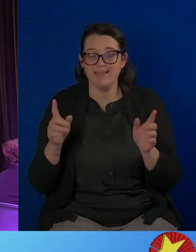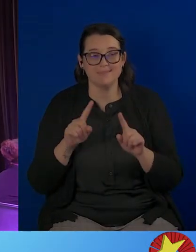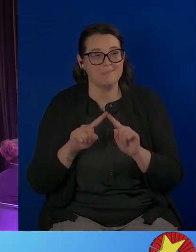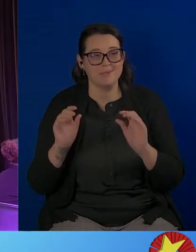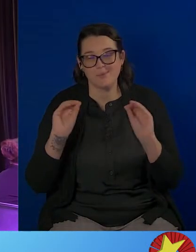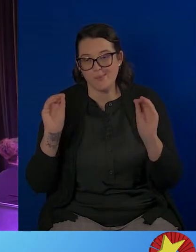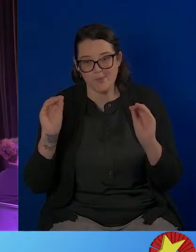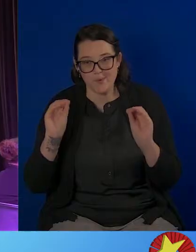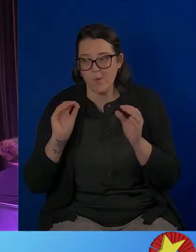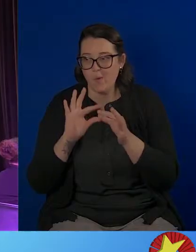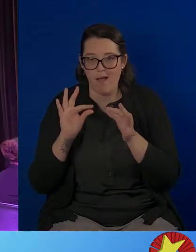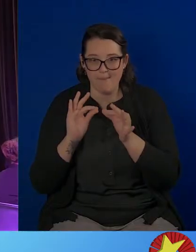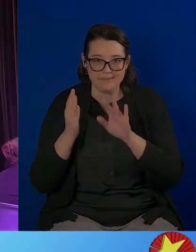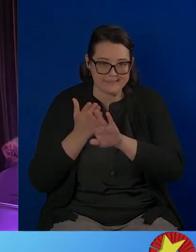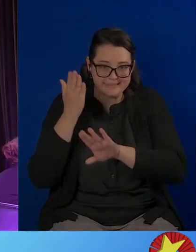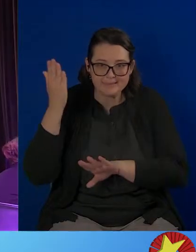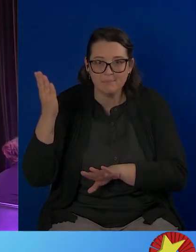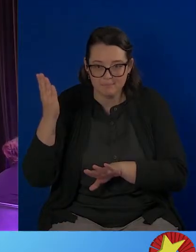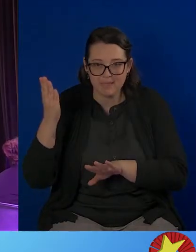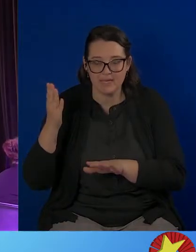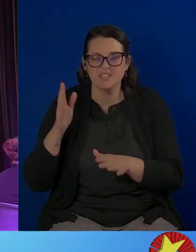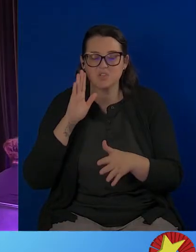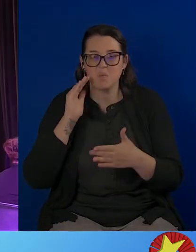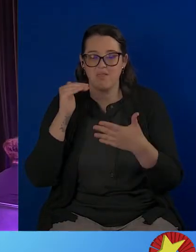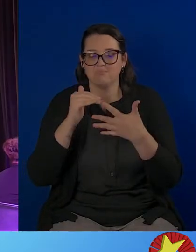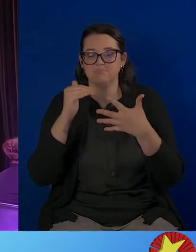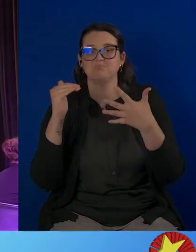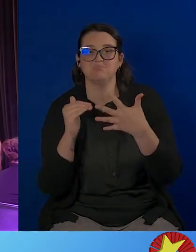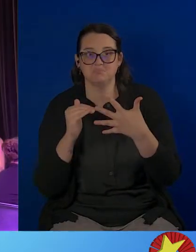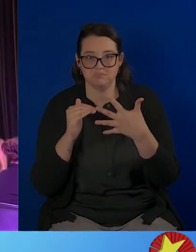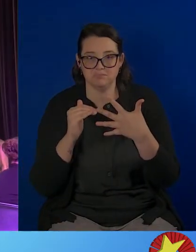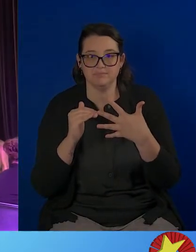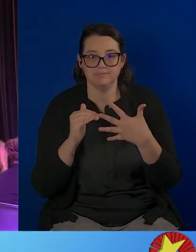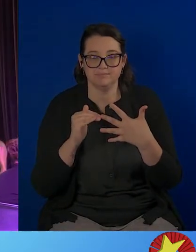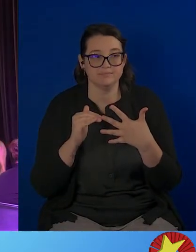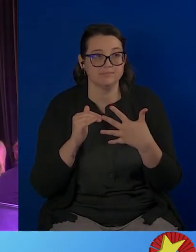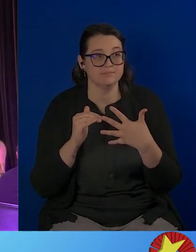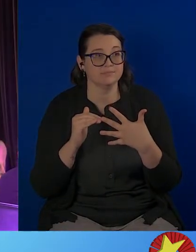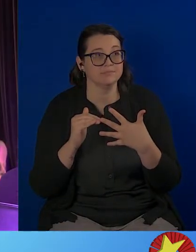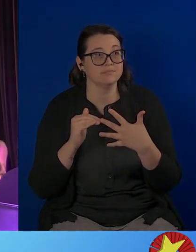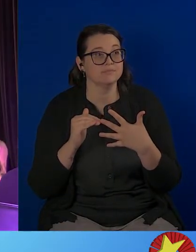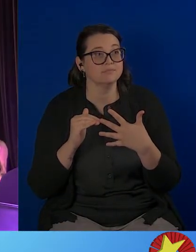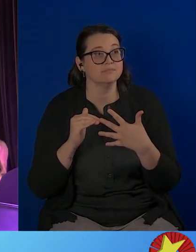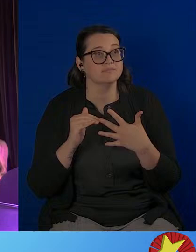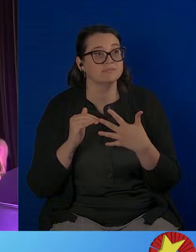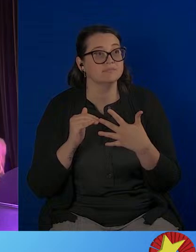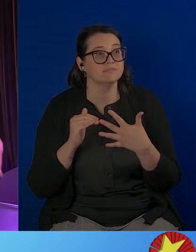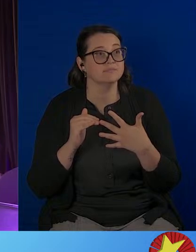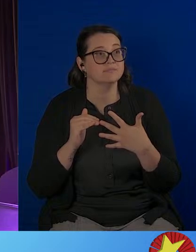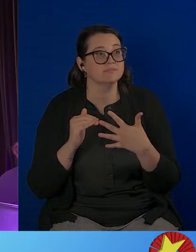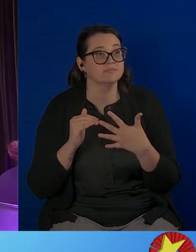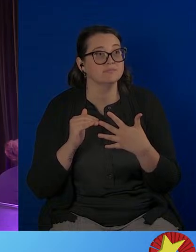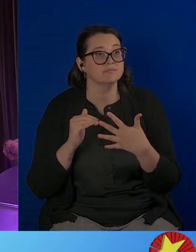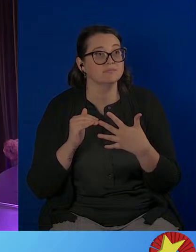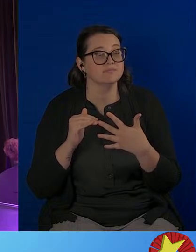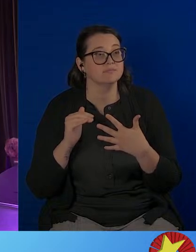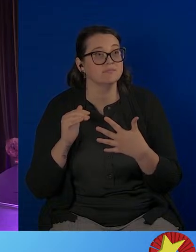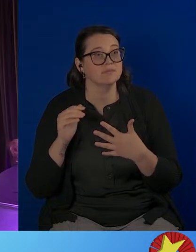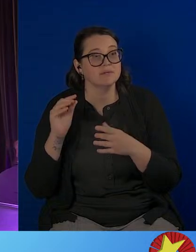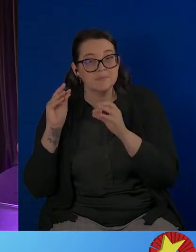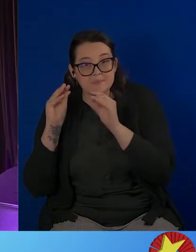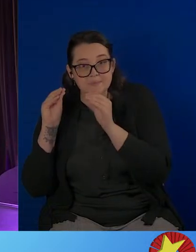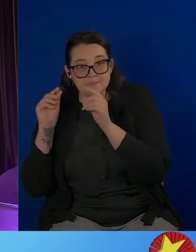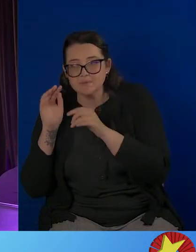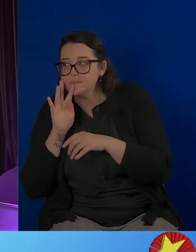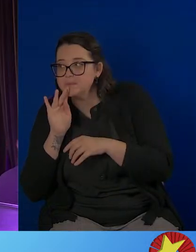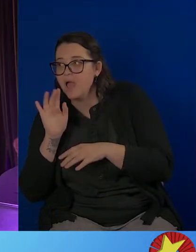submitted. So we can go right on to, oh, yes, just kidding. I forget that every time, and I was